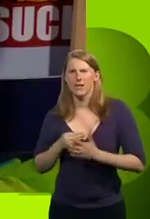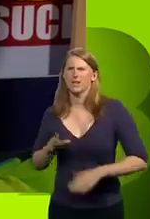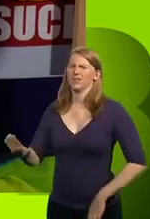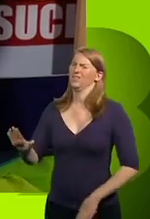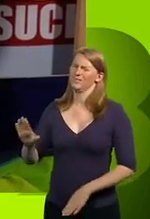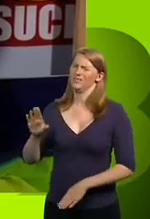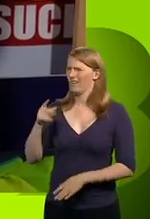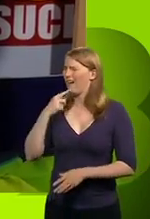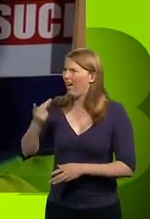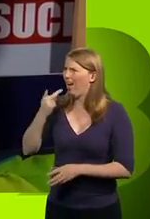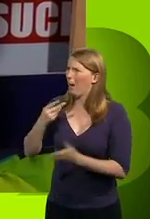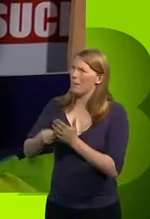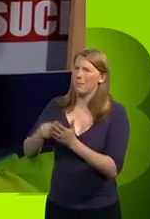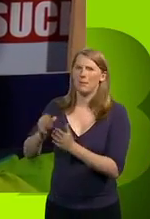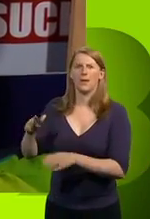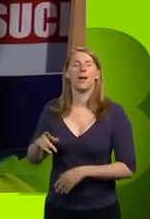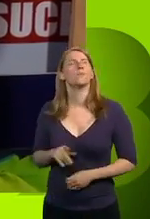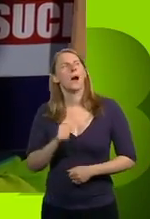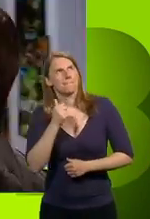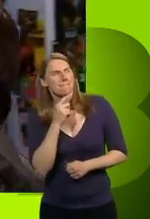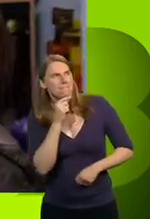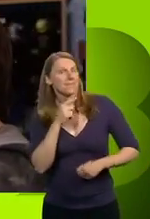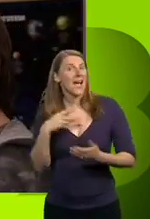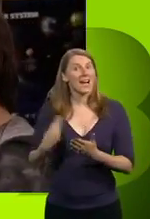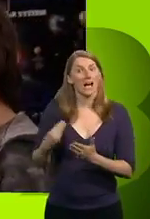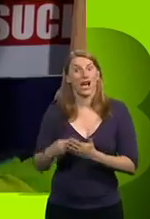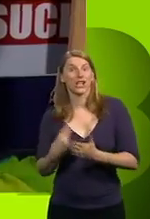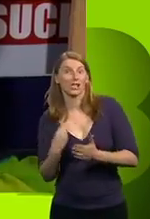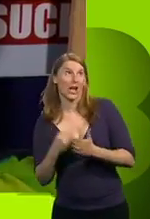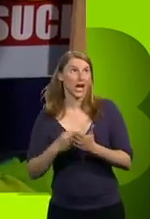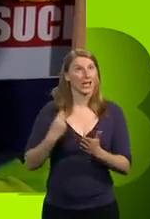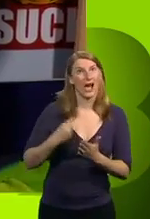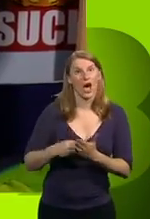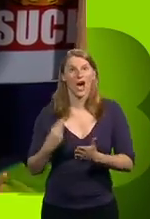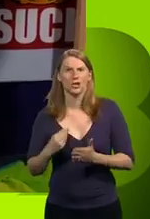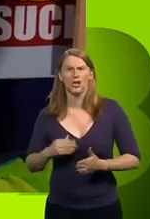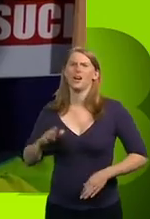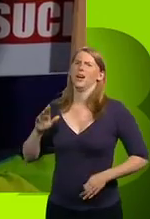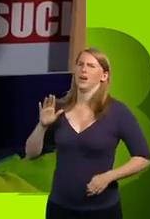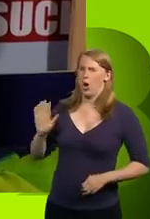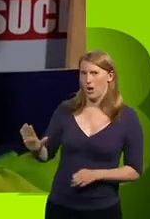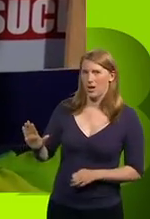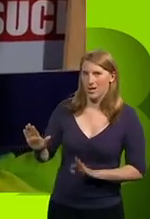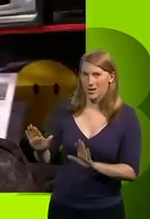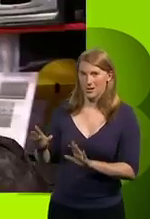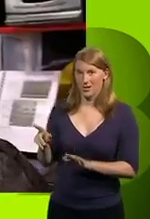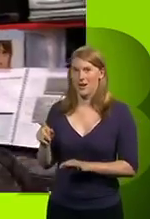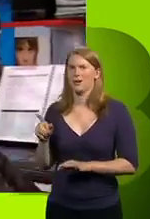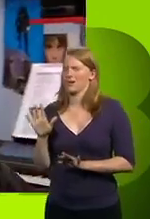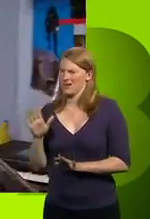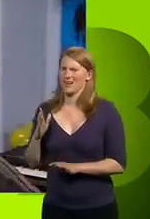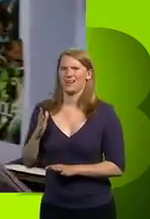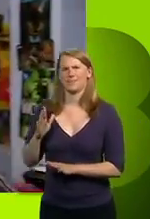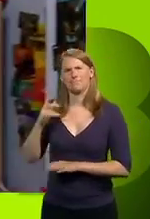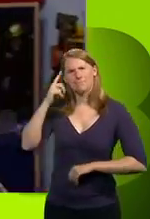money? Okay, Max. Cash, cash, cash, cash, cash, cash, cash, cash, cash, cash, cash. Oh, gotcha. What we need is something that